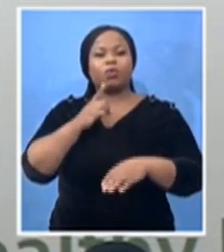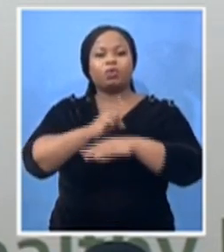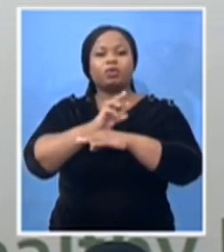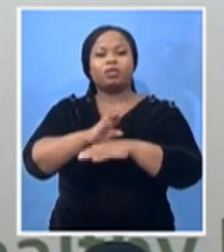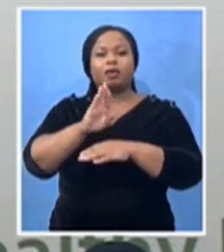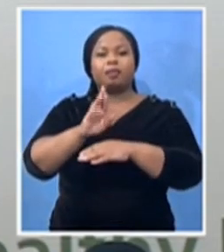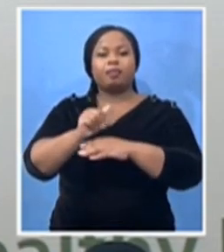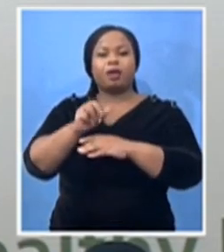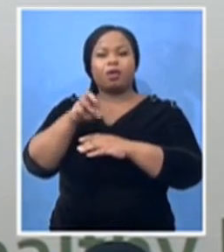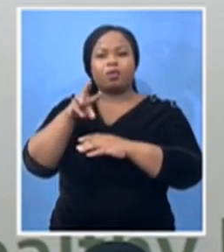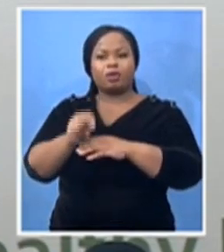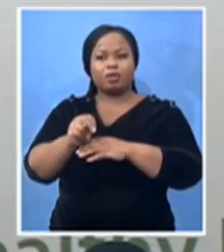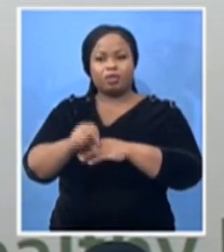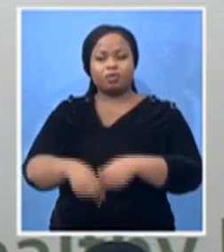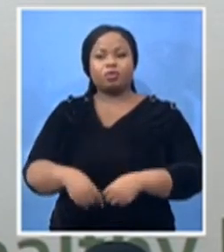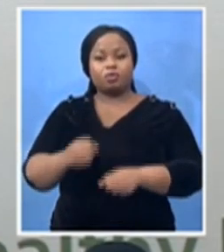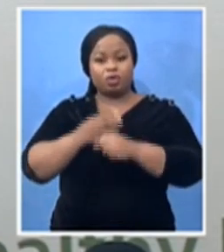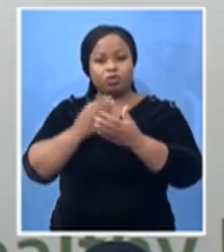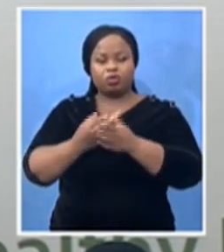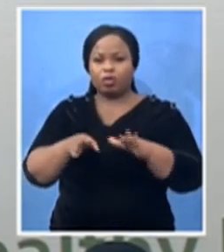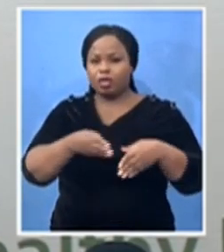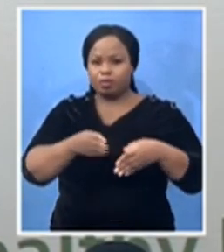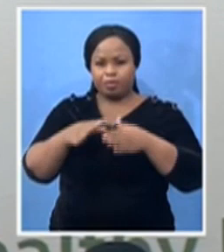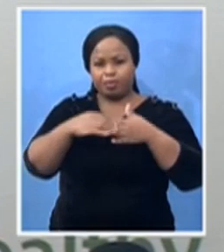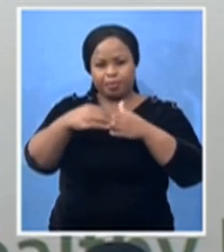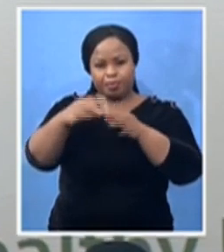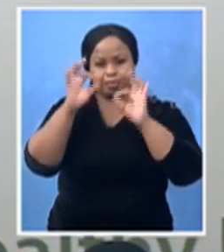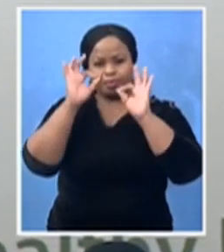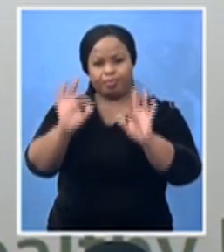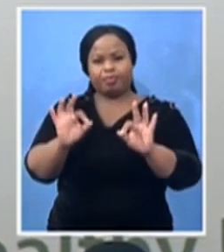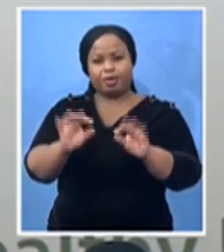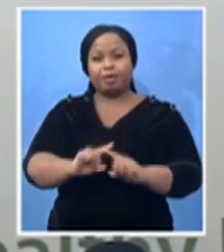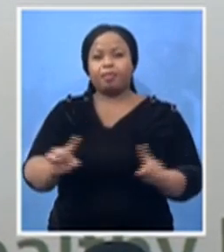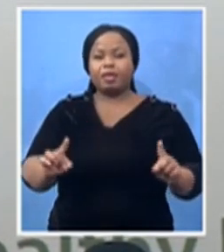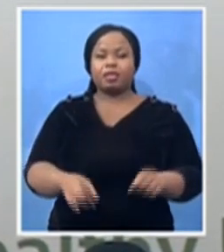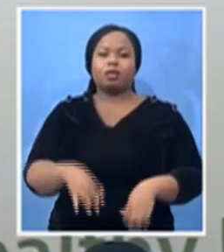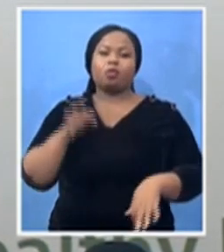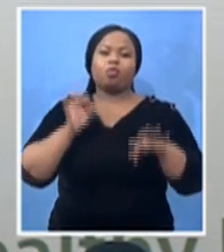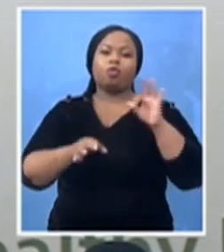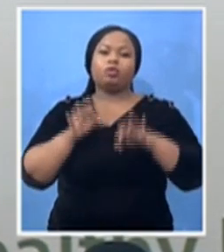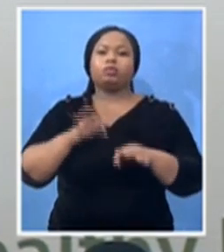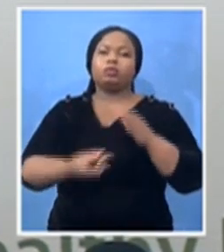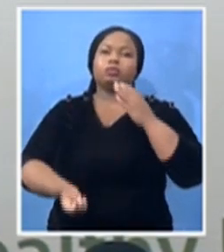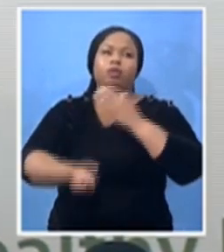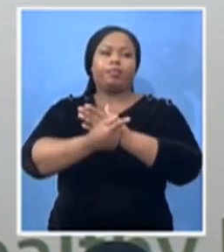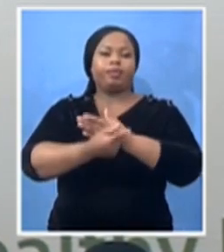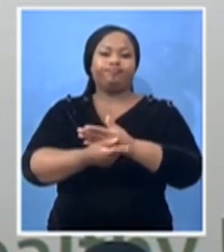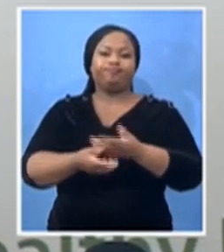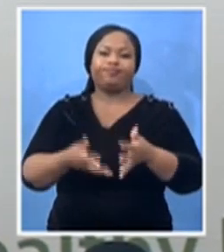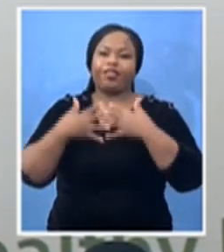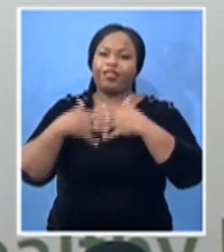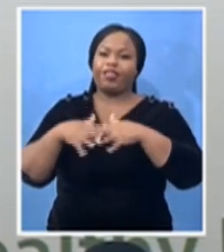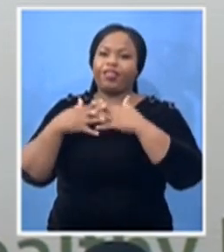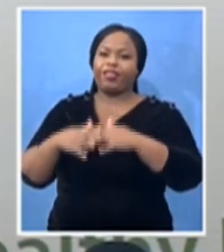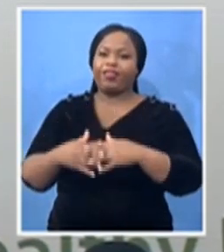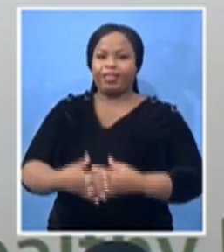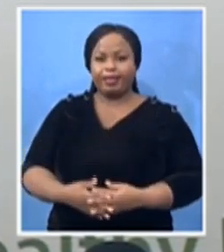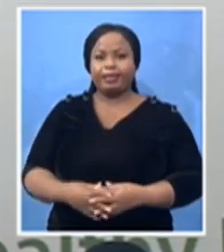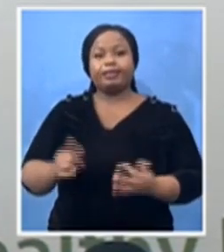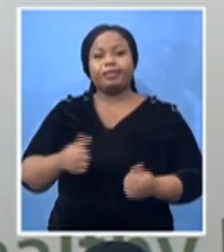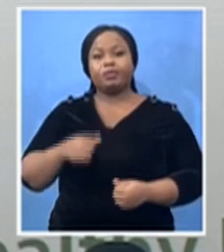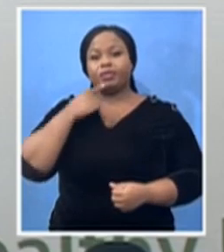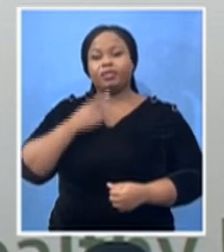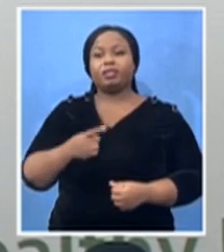for that, but then politics came in, and the call to serve the nation and to serve the people of South Africa in a